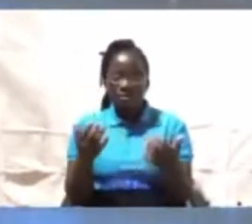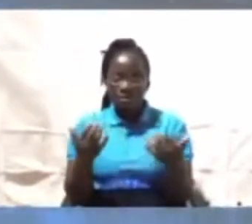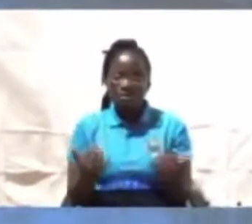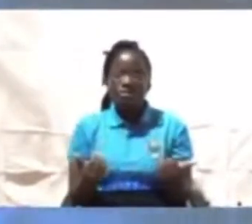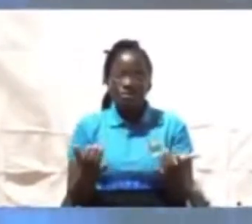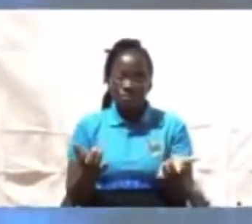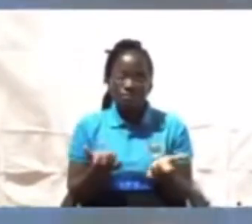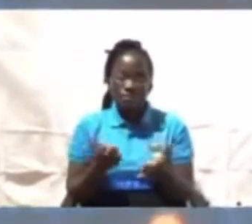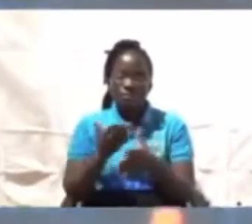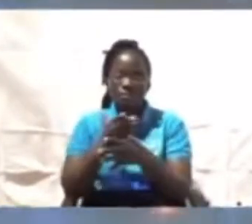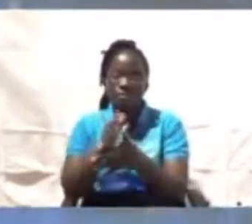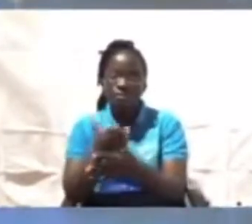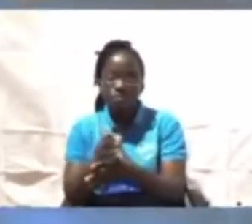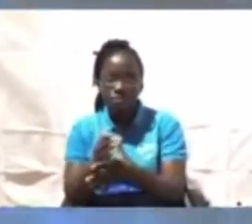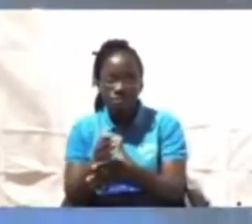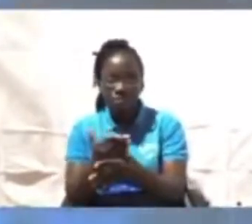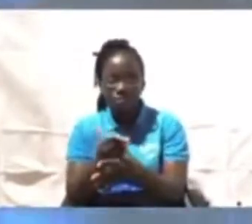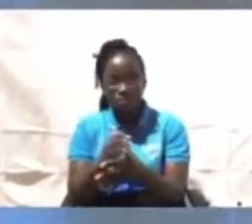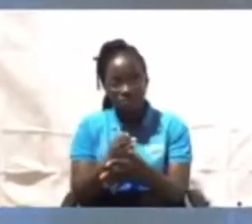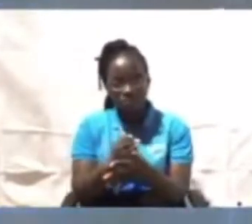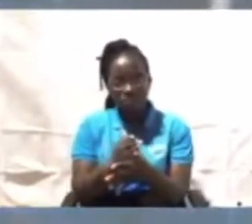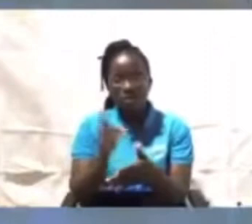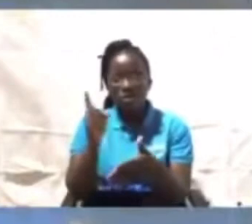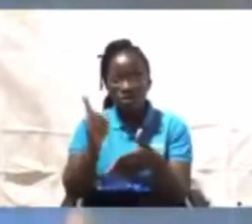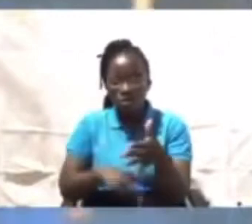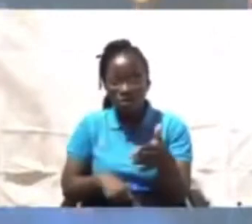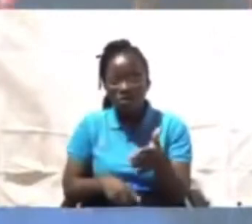minu. Beche mba kachro.